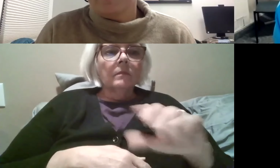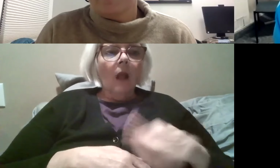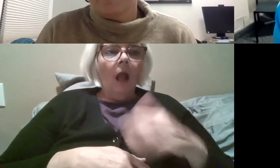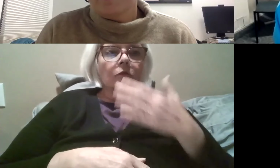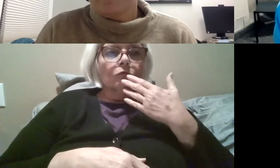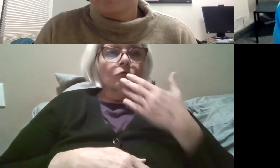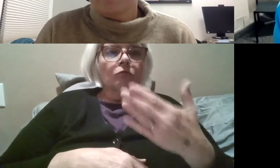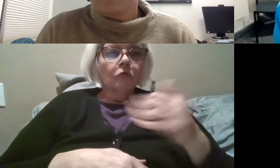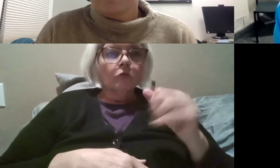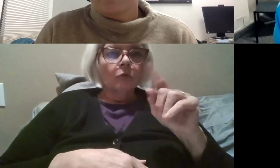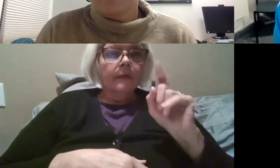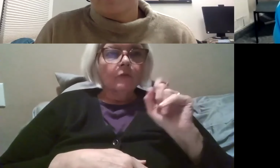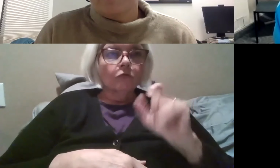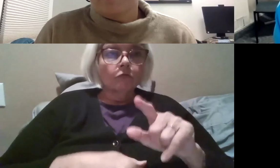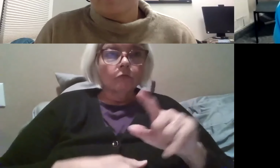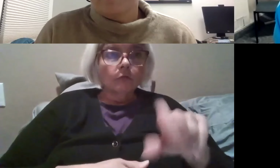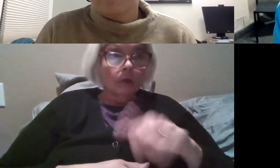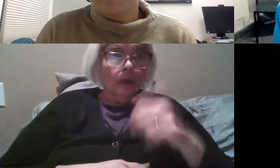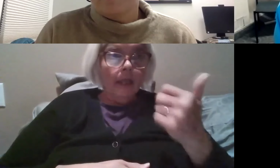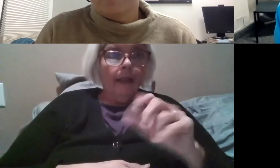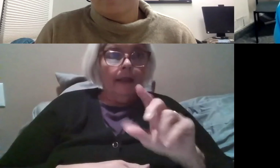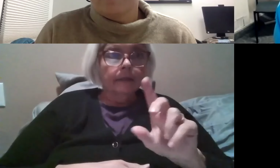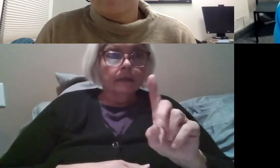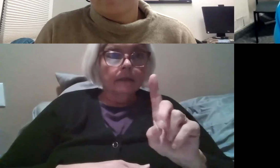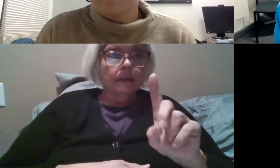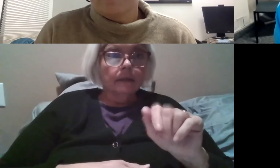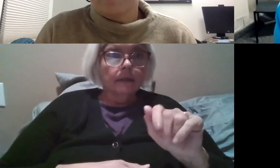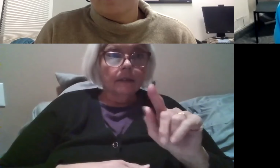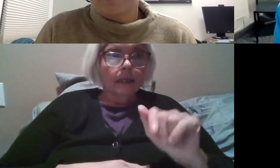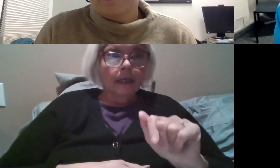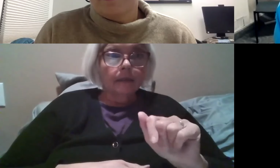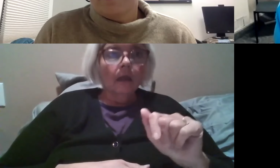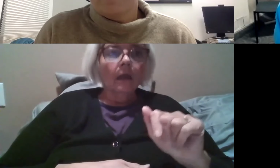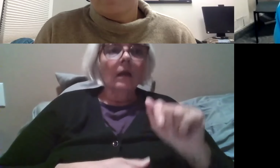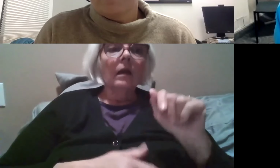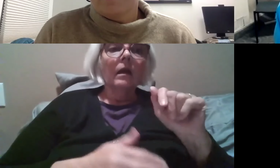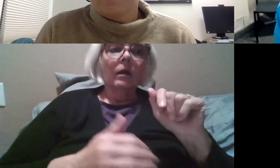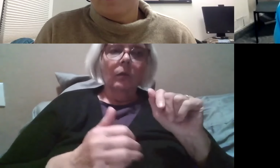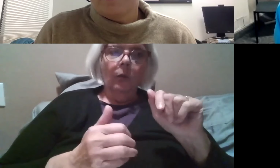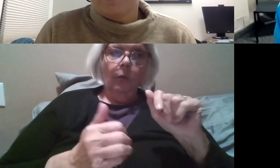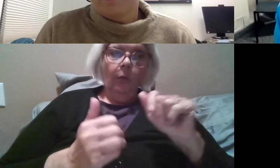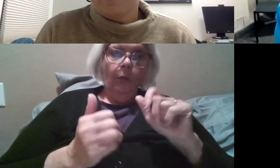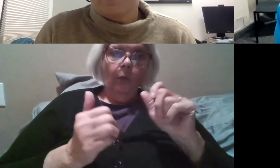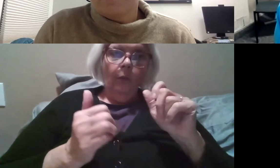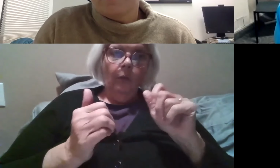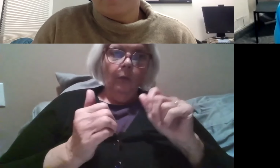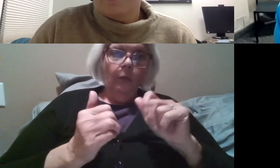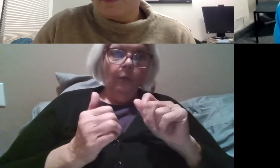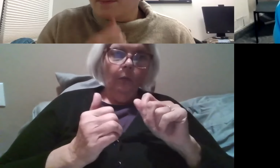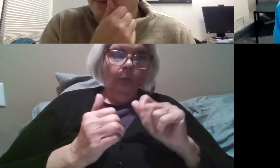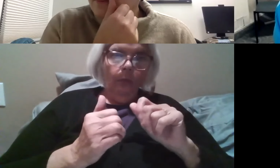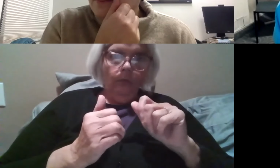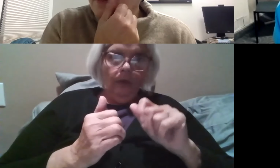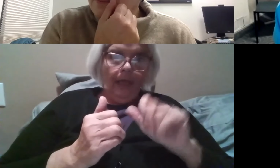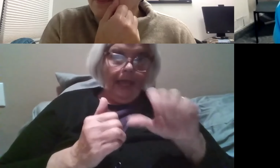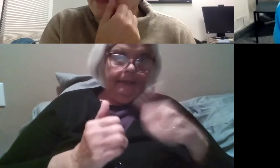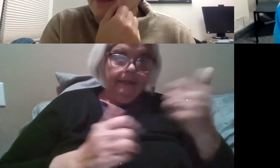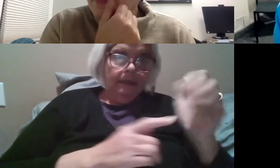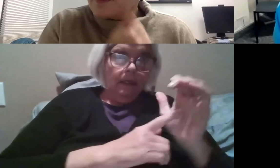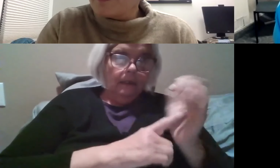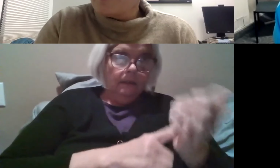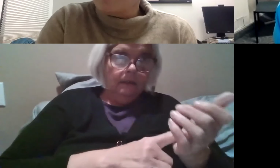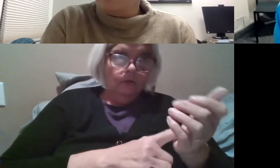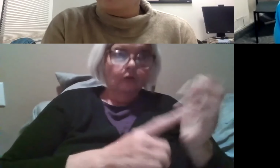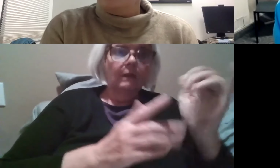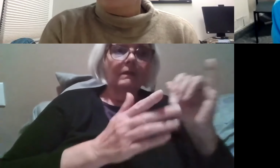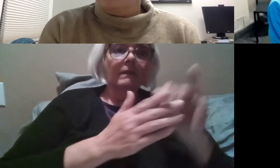is there any data regarding underlying issues that may be associated with a higher likelihood of vaccine-induced myocarditis? My kid has a heart